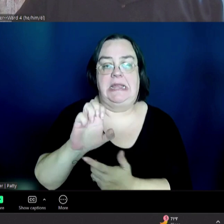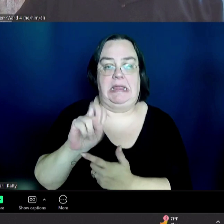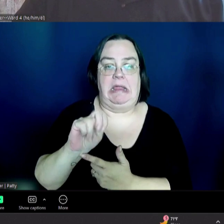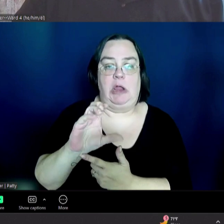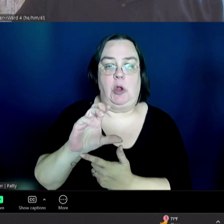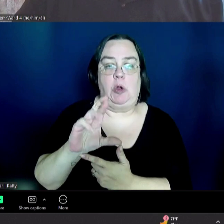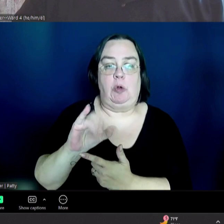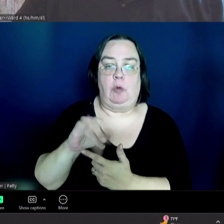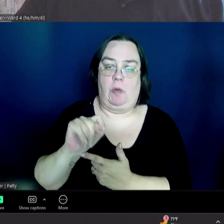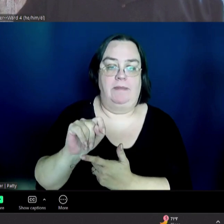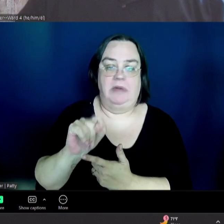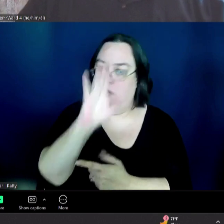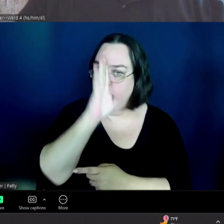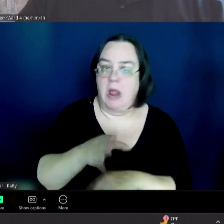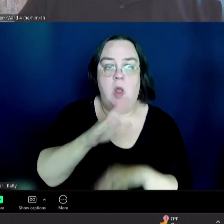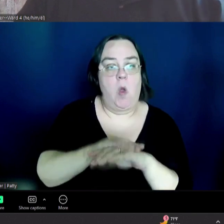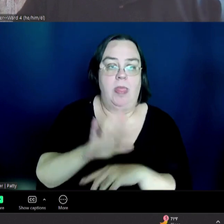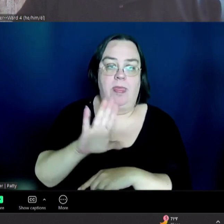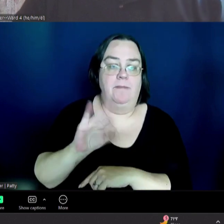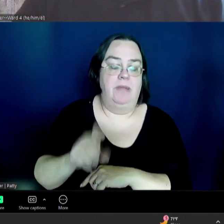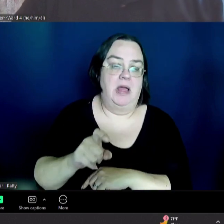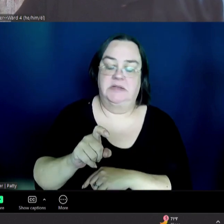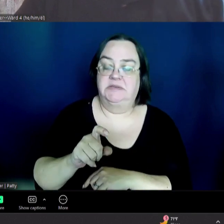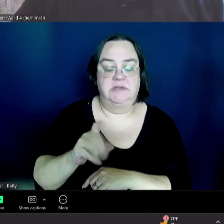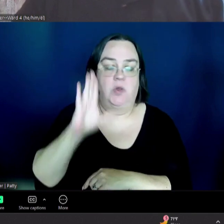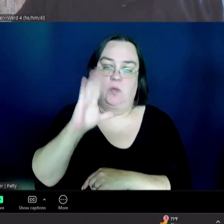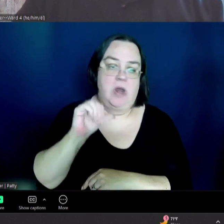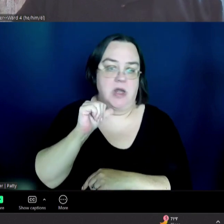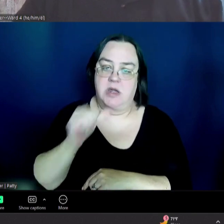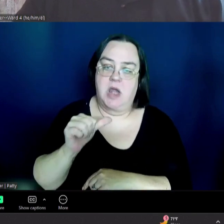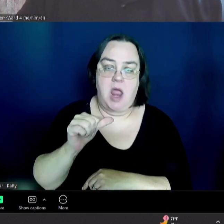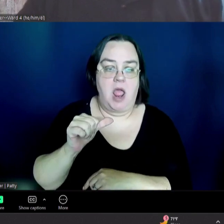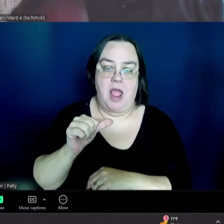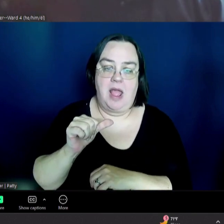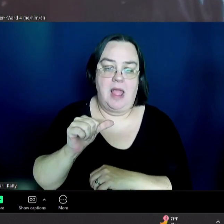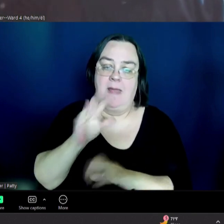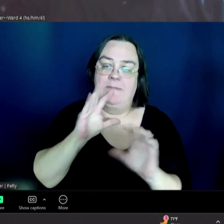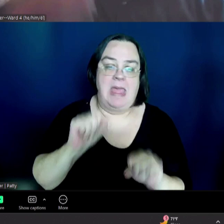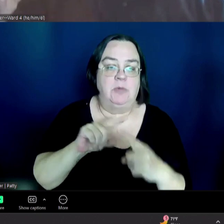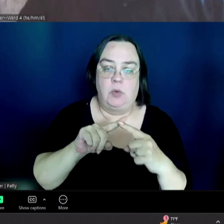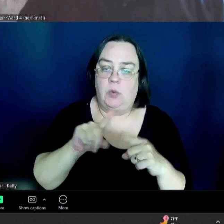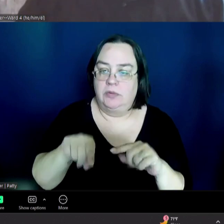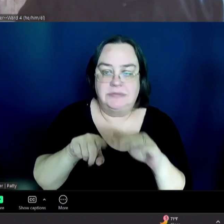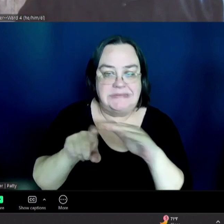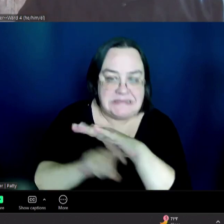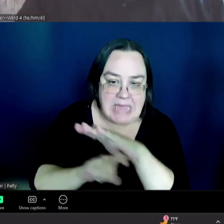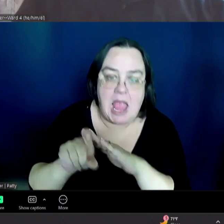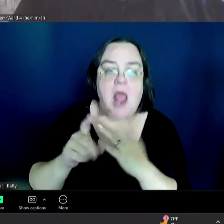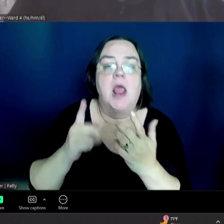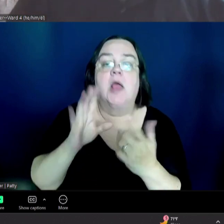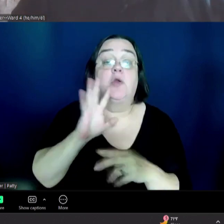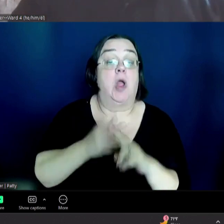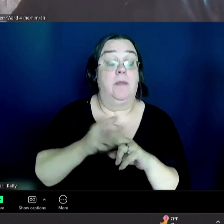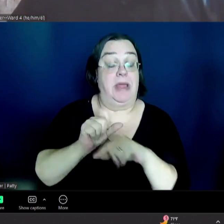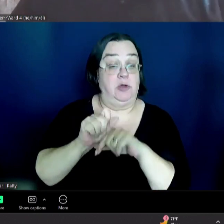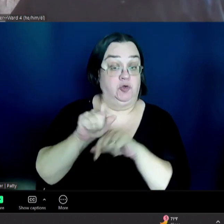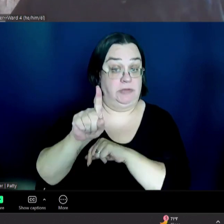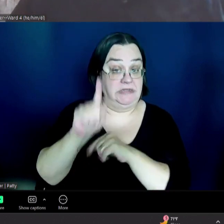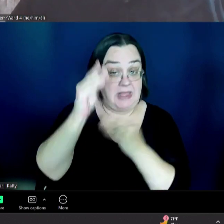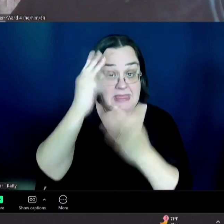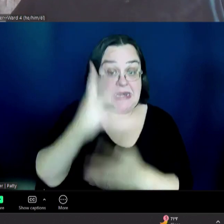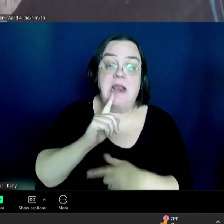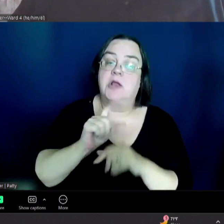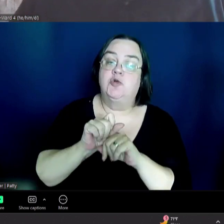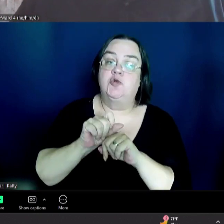on the box, and there's not you're not going to come up and scan it somehow, right? When it comes to transmission of the data, it is transmitted very